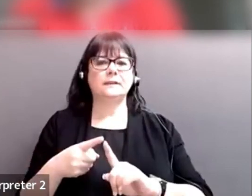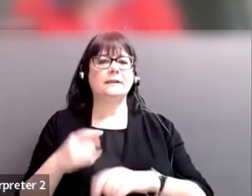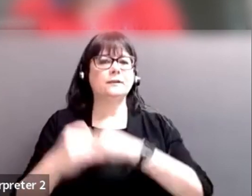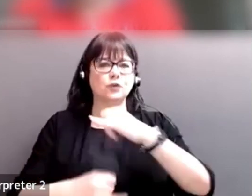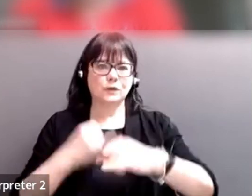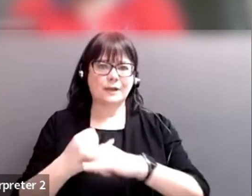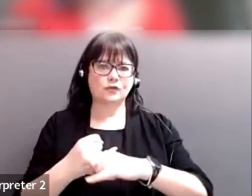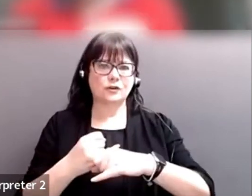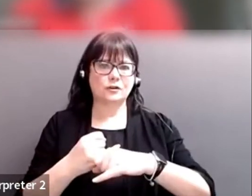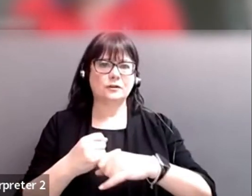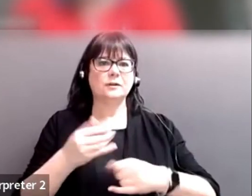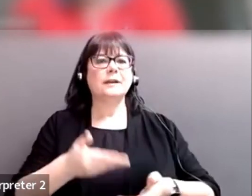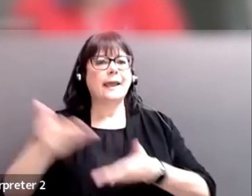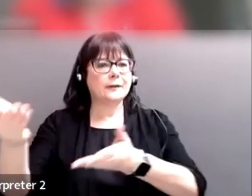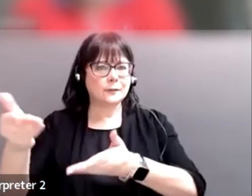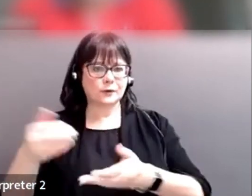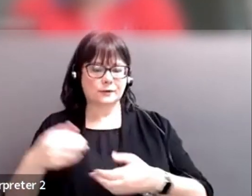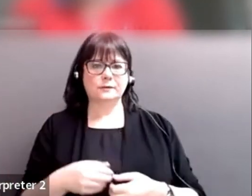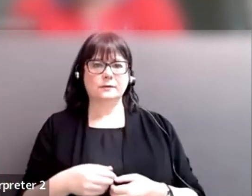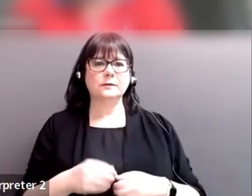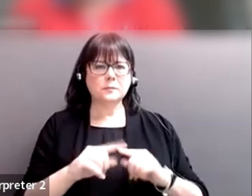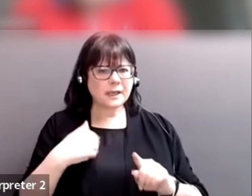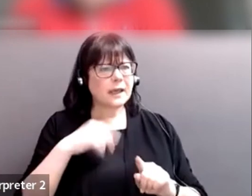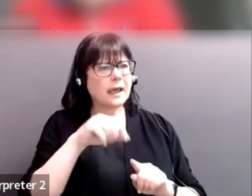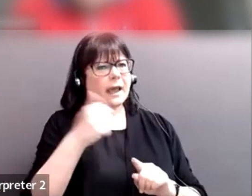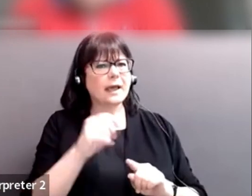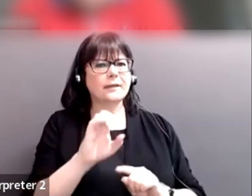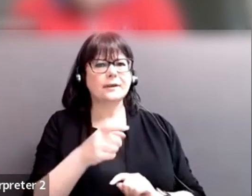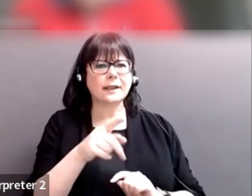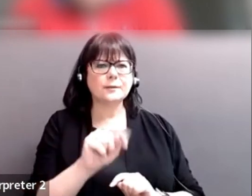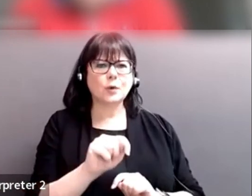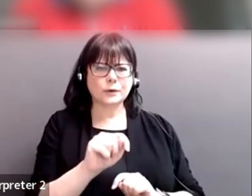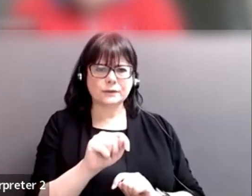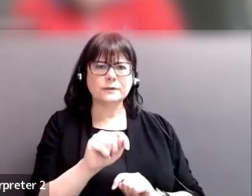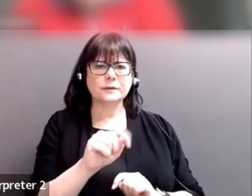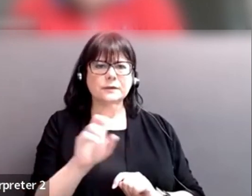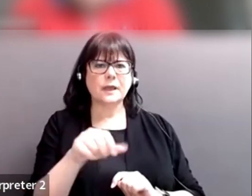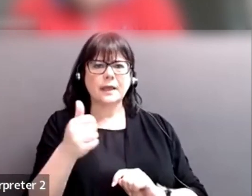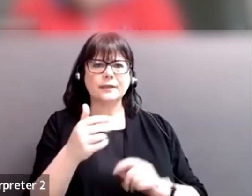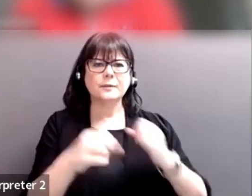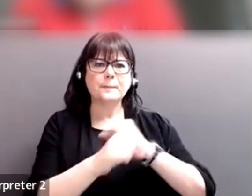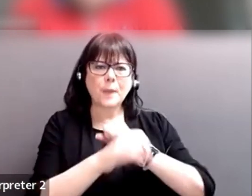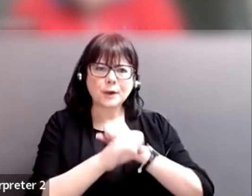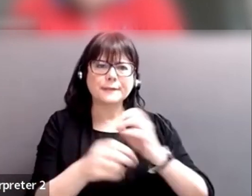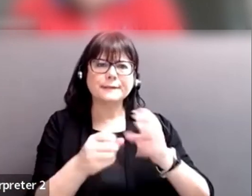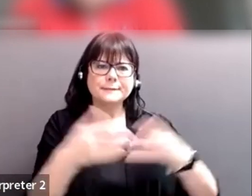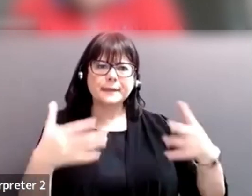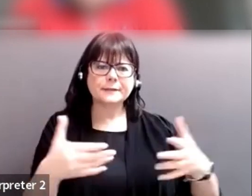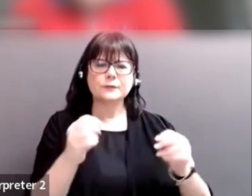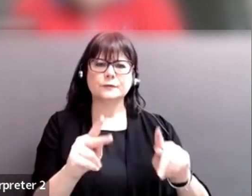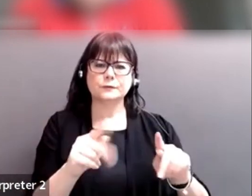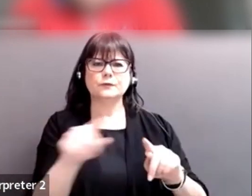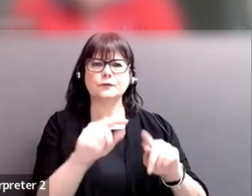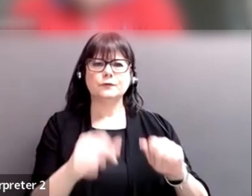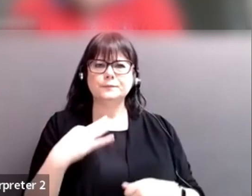are other export programs, like other export opportunities, market expansion opportunities, that will allow you to do